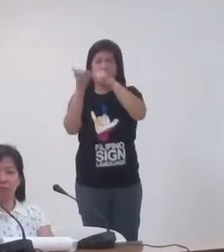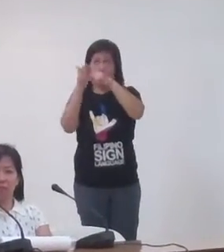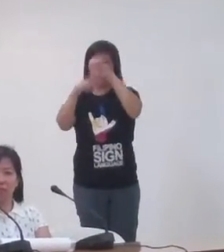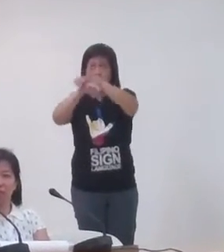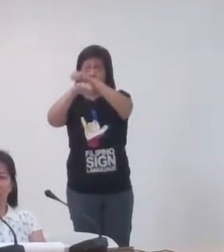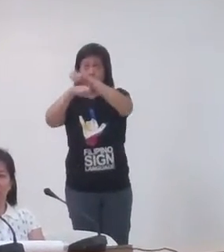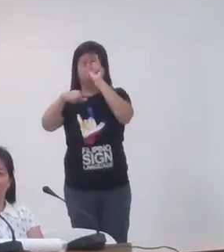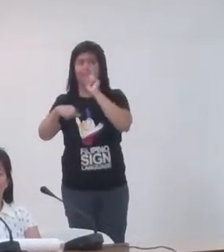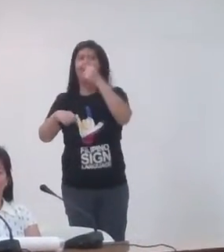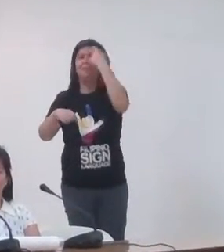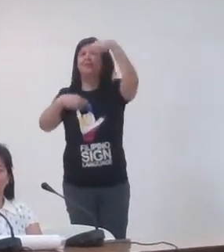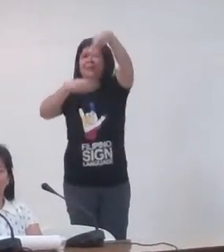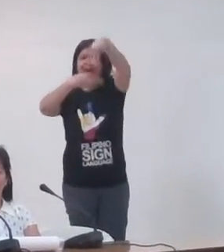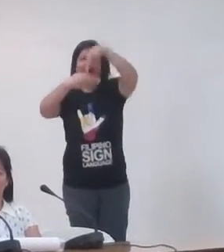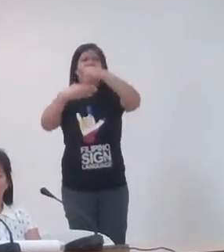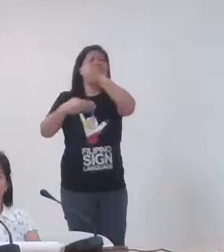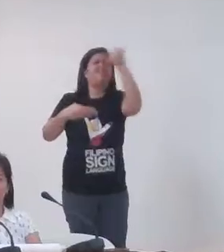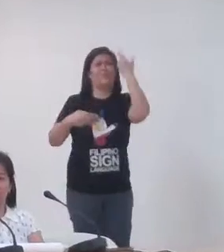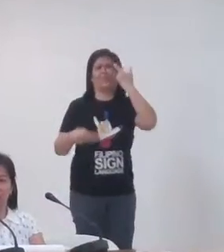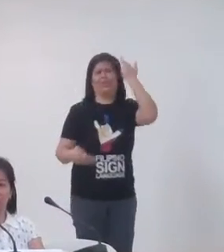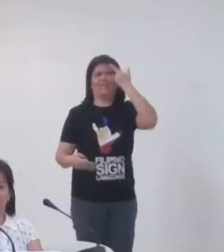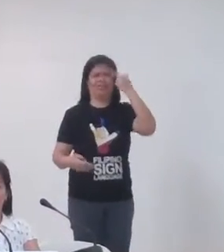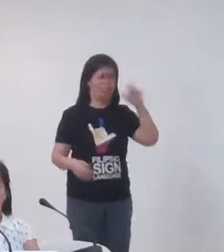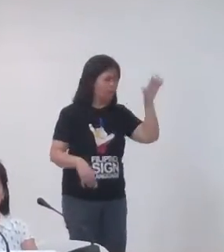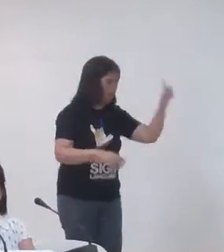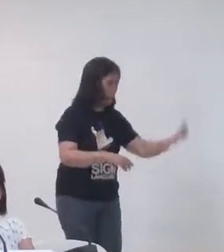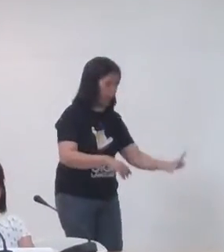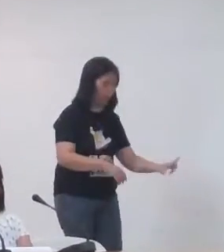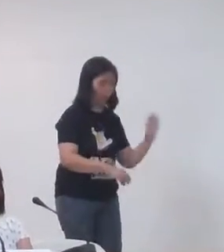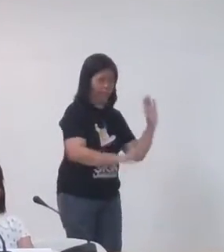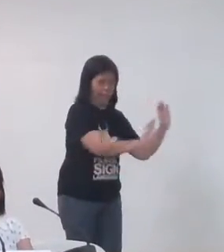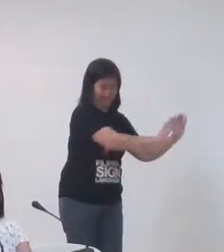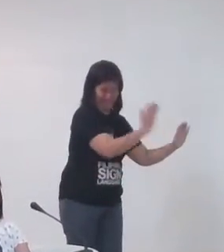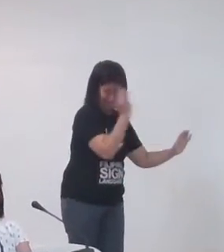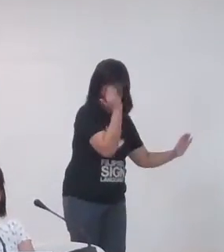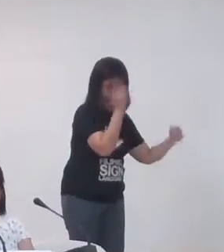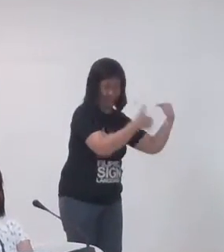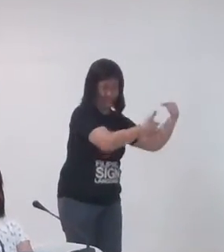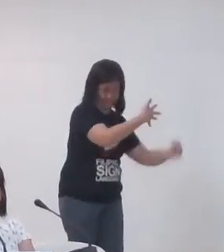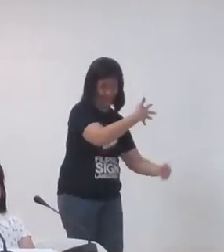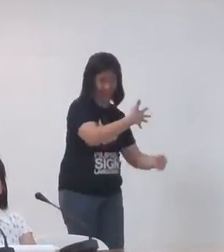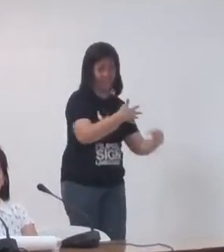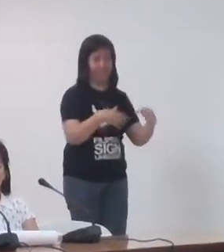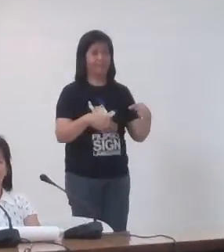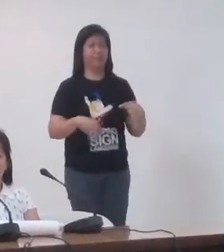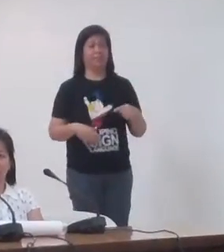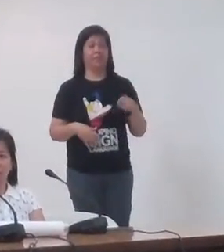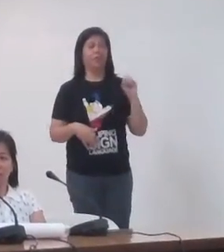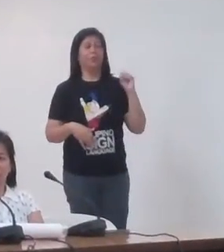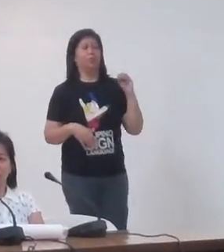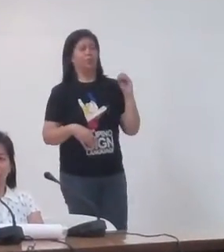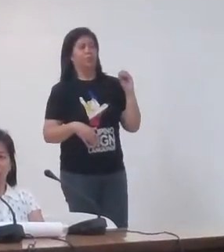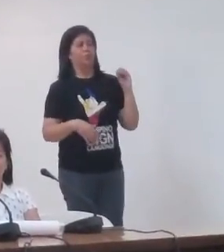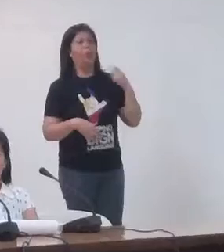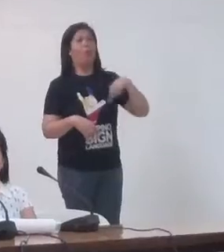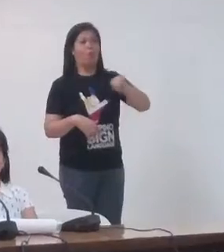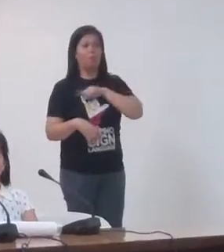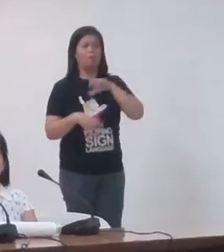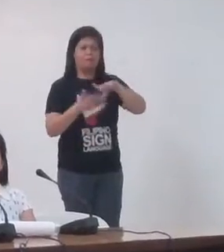better than the graduates of those coming from mababang paaralan of so-and-so. So, we